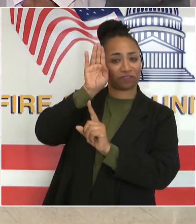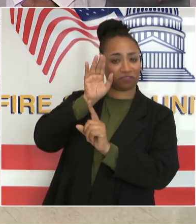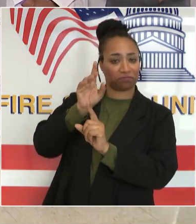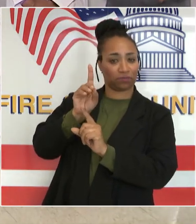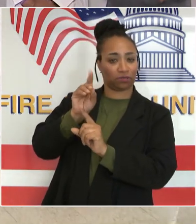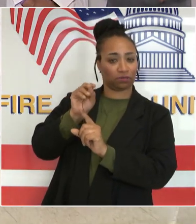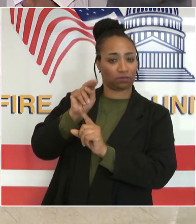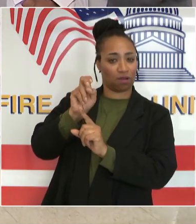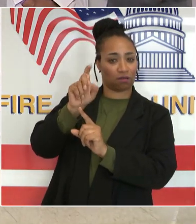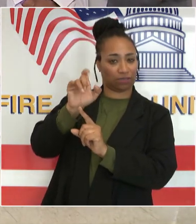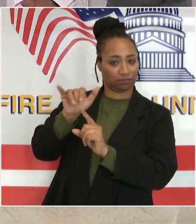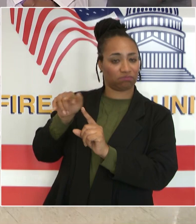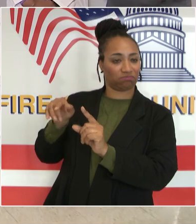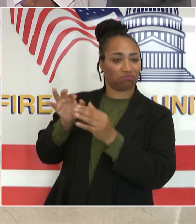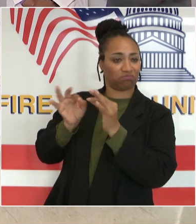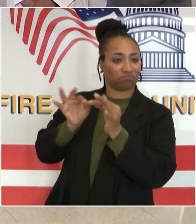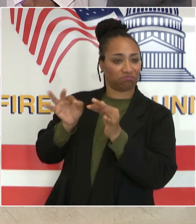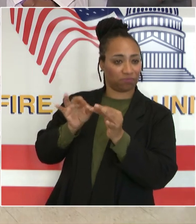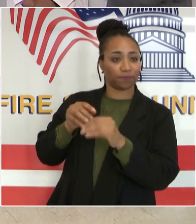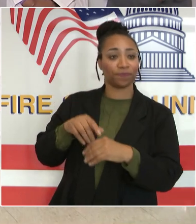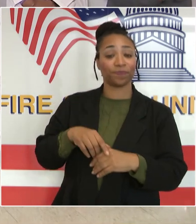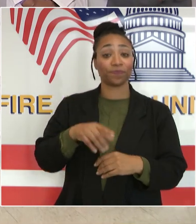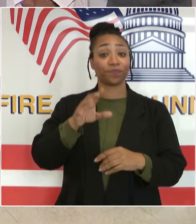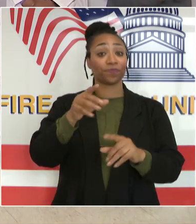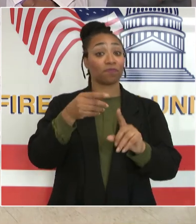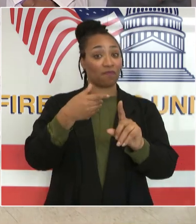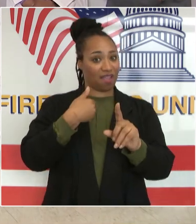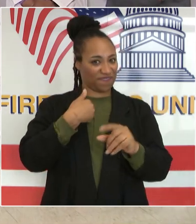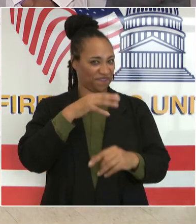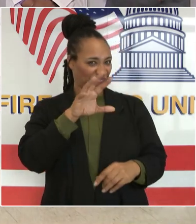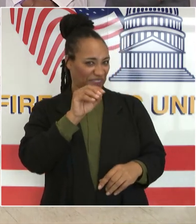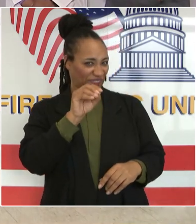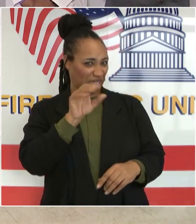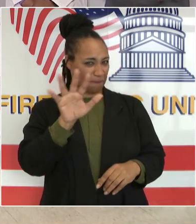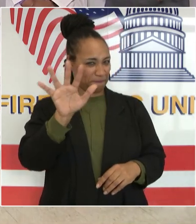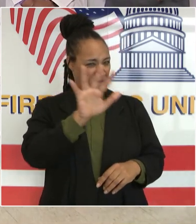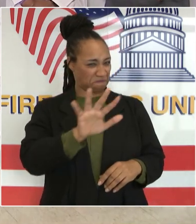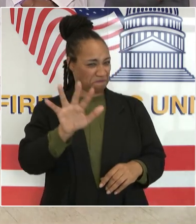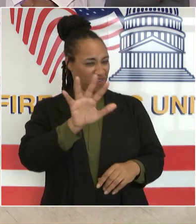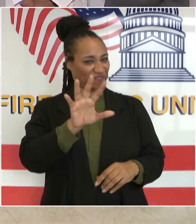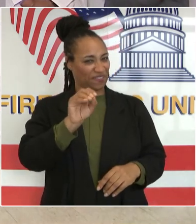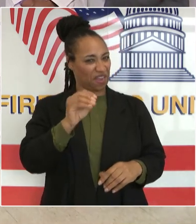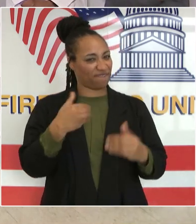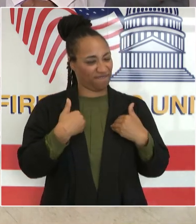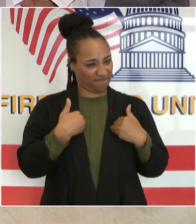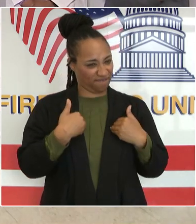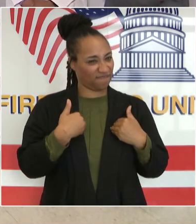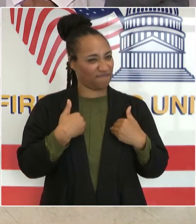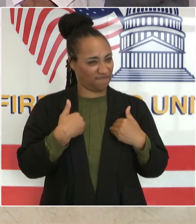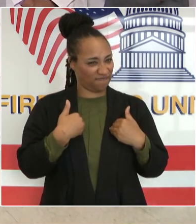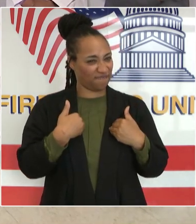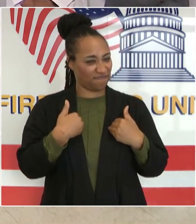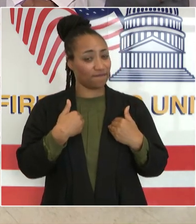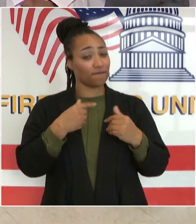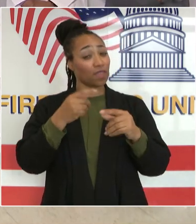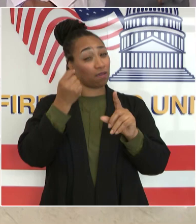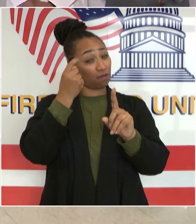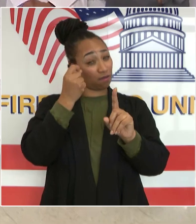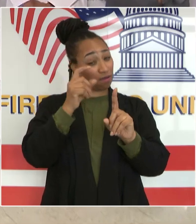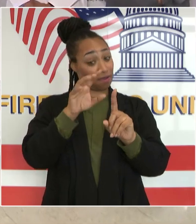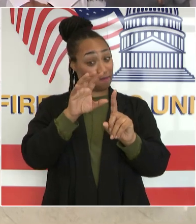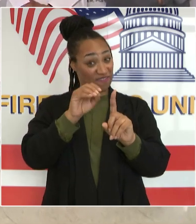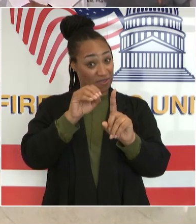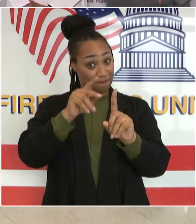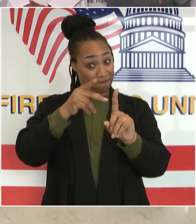now. And what we'd like to do is have more so that we can expand and get more